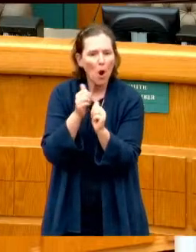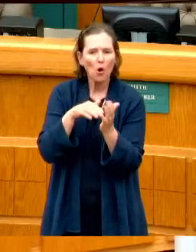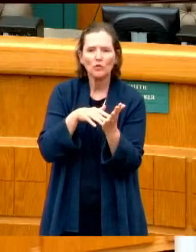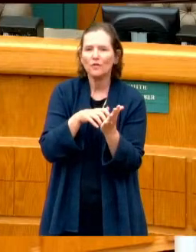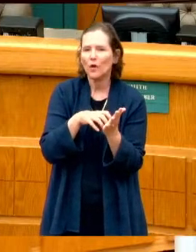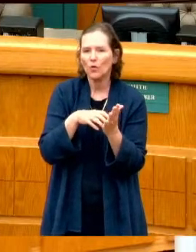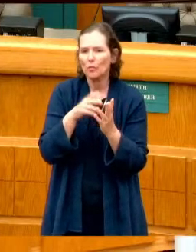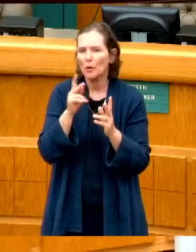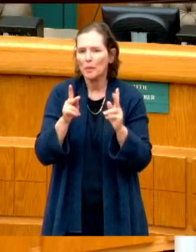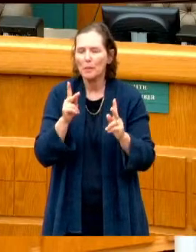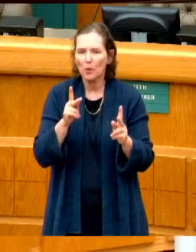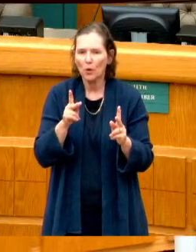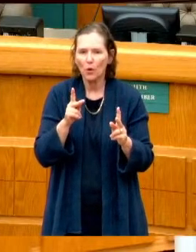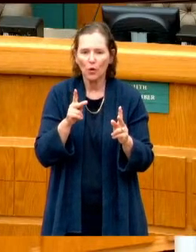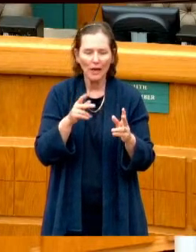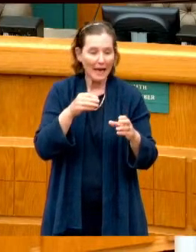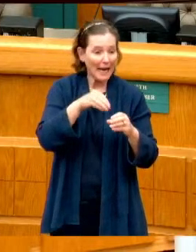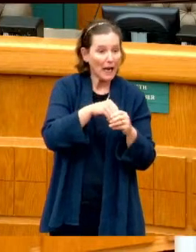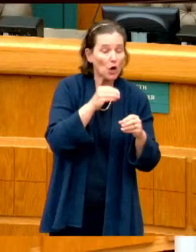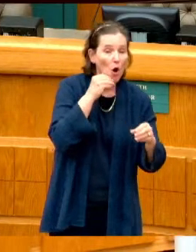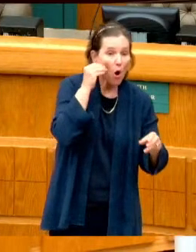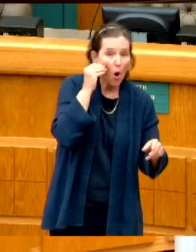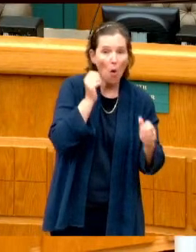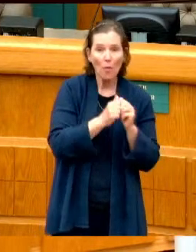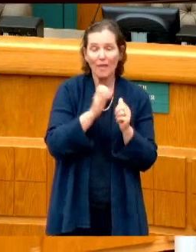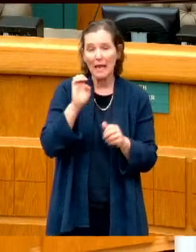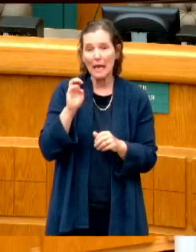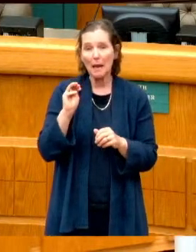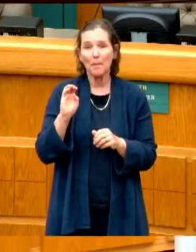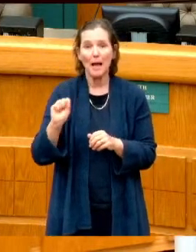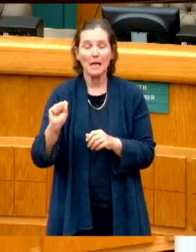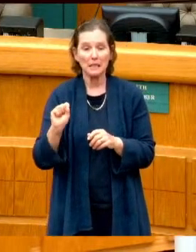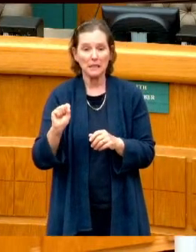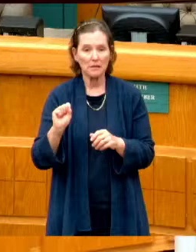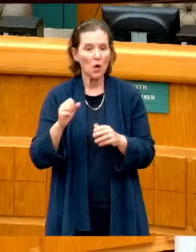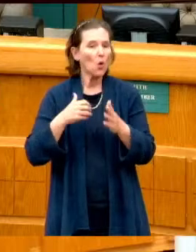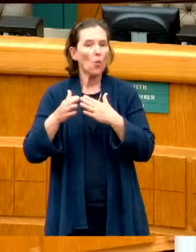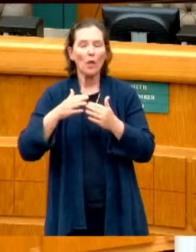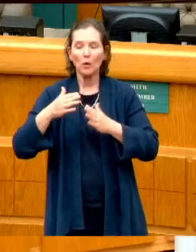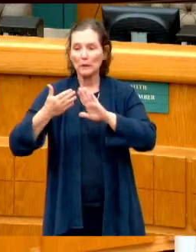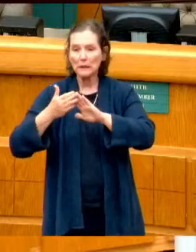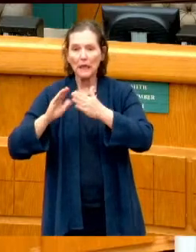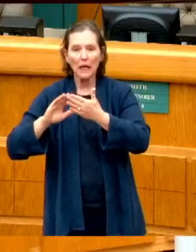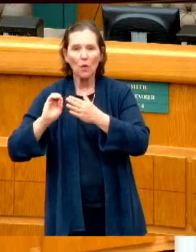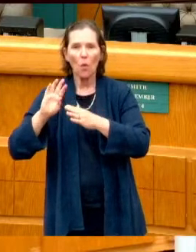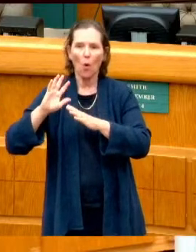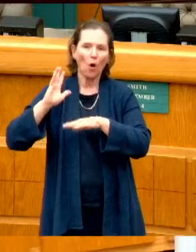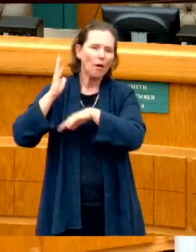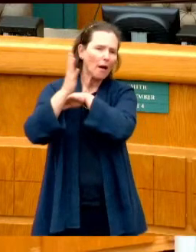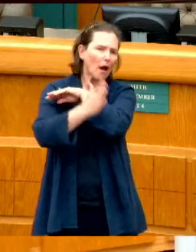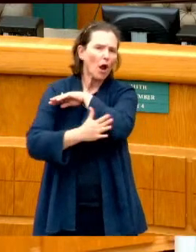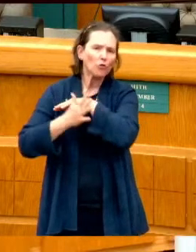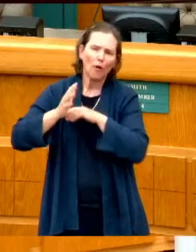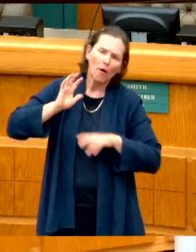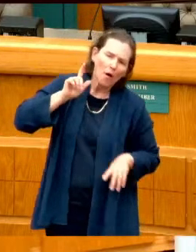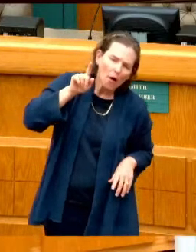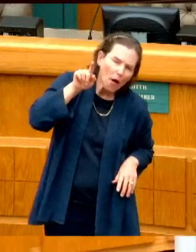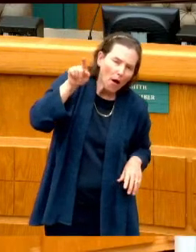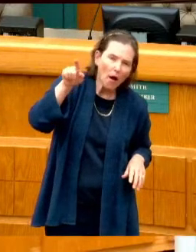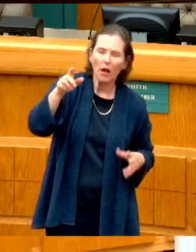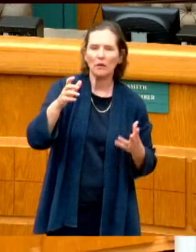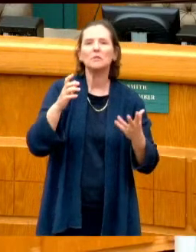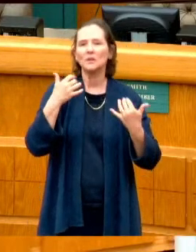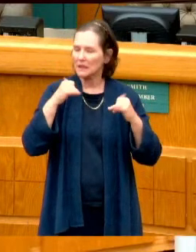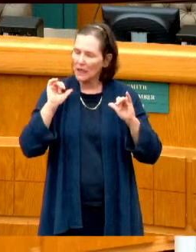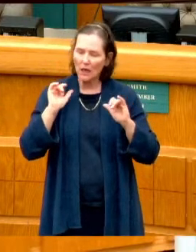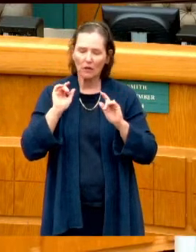and EMS, whether they live in the city or the country. Last week, we saw a major I